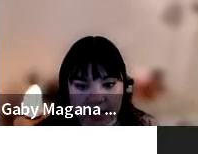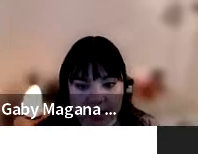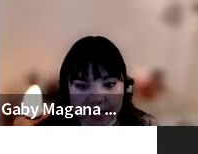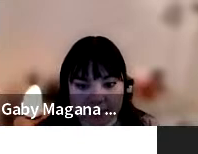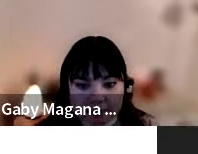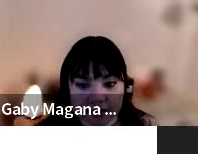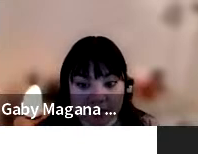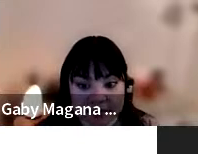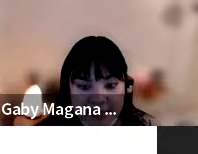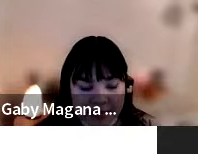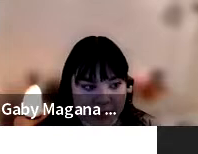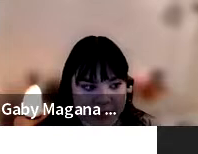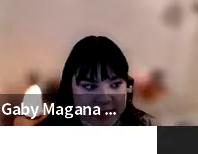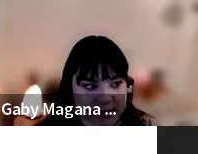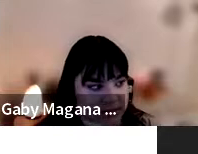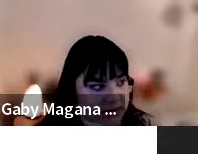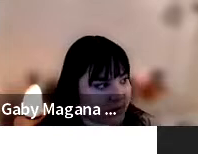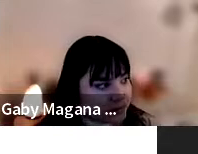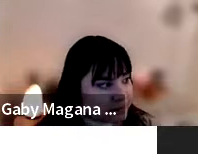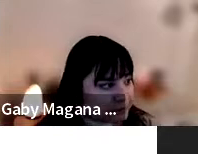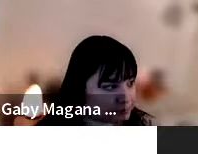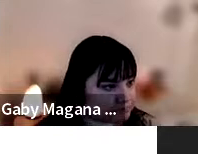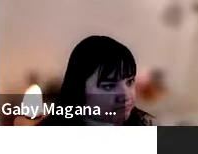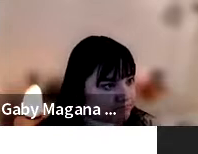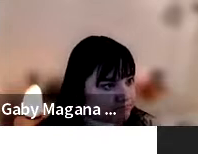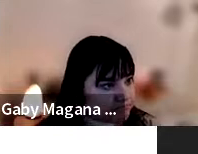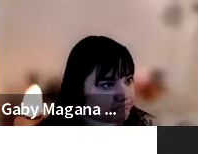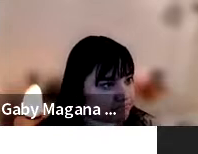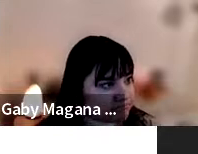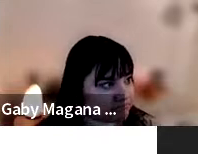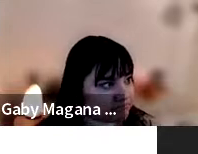tracking for stipend purposes as well.